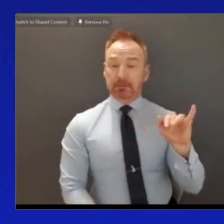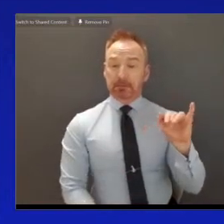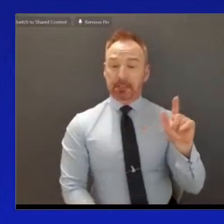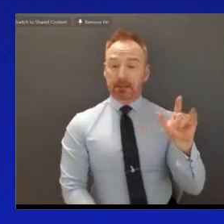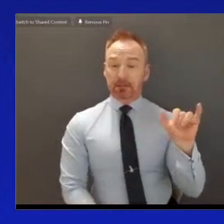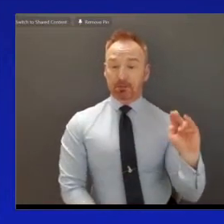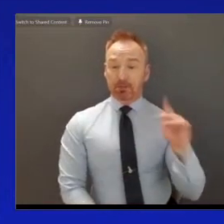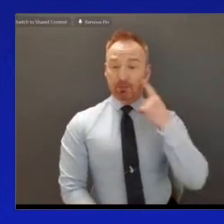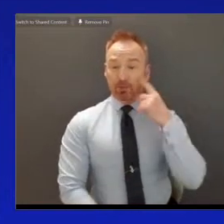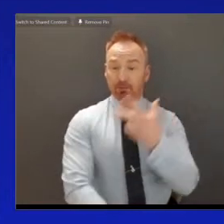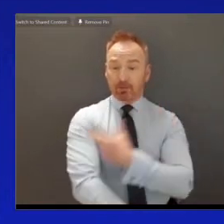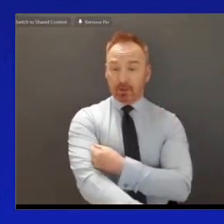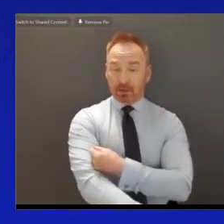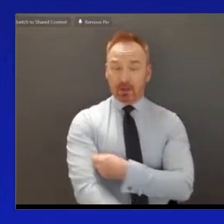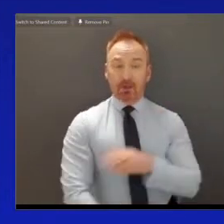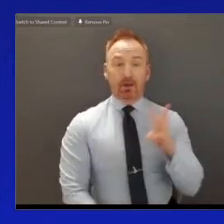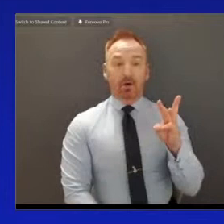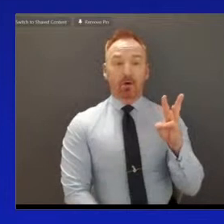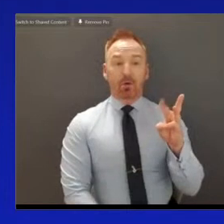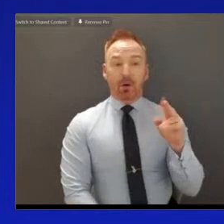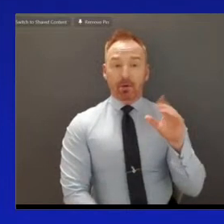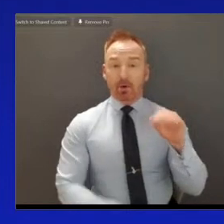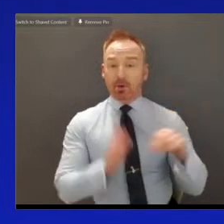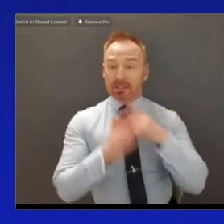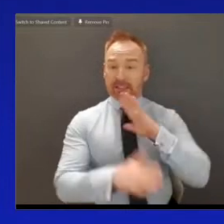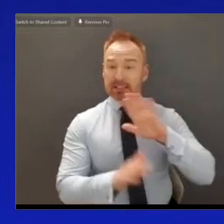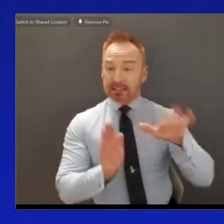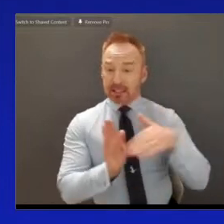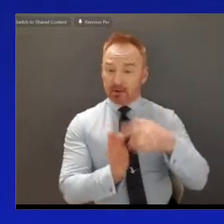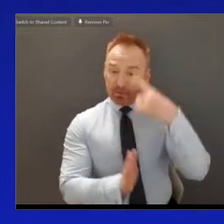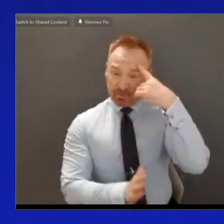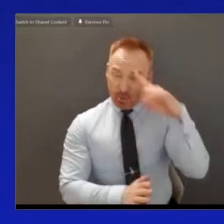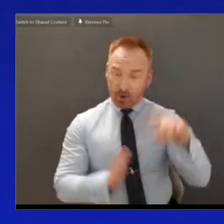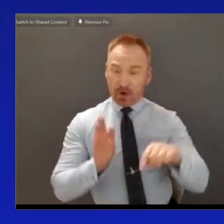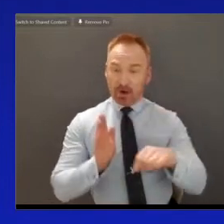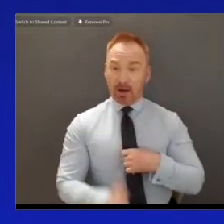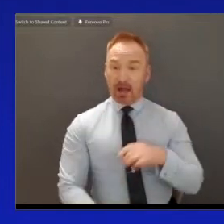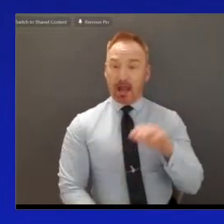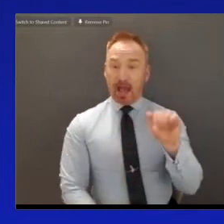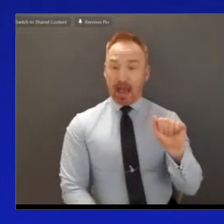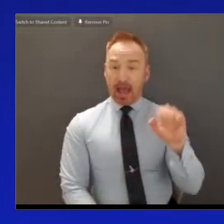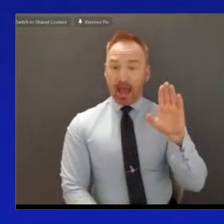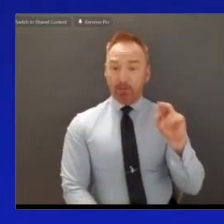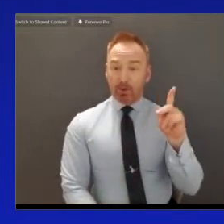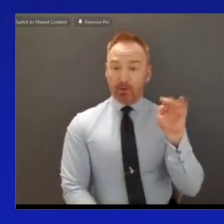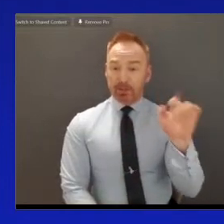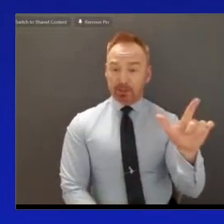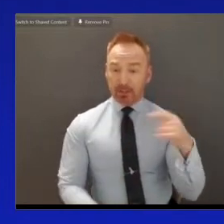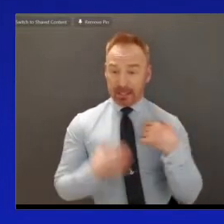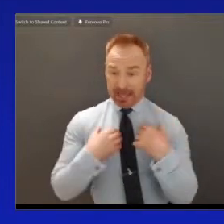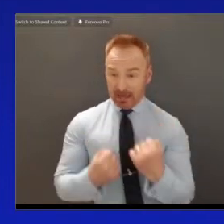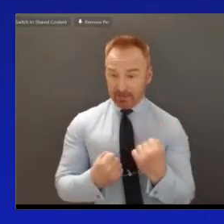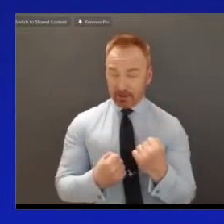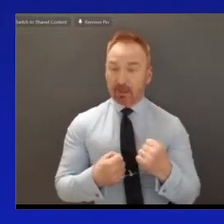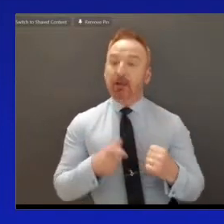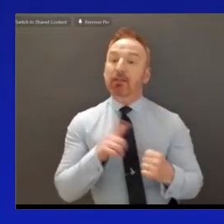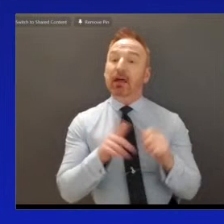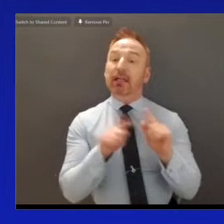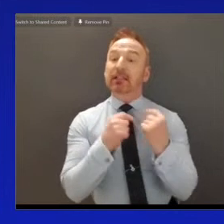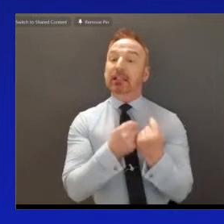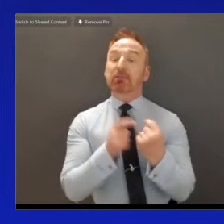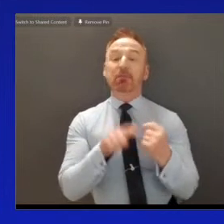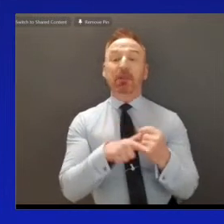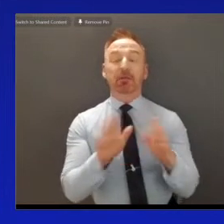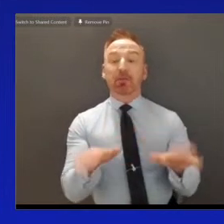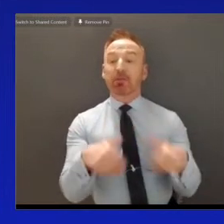the Wabano Center for Aboriginal Health and a Kausavik Inuit Family Health team who are intending to establish